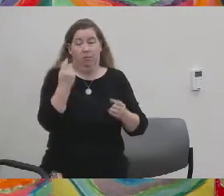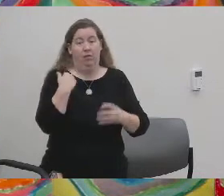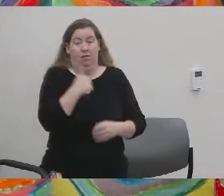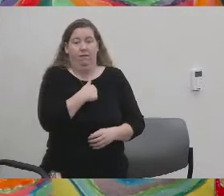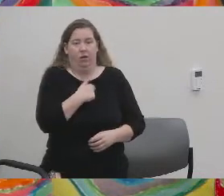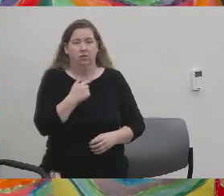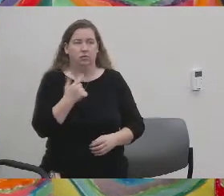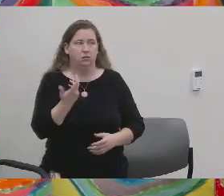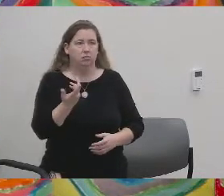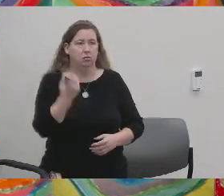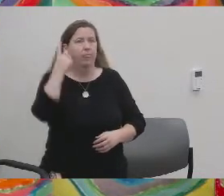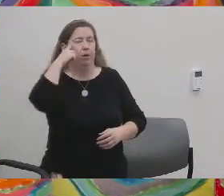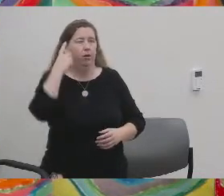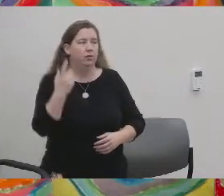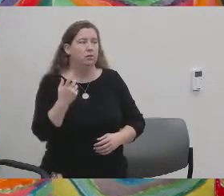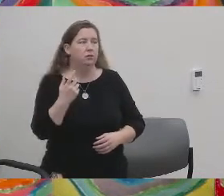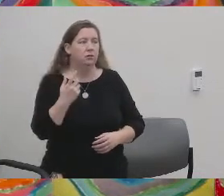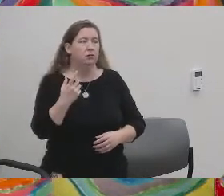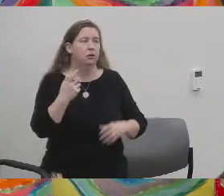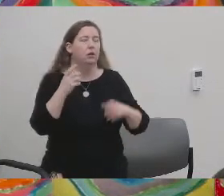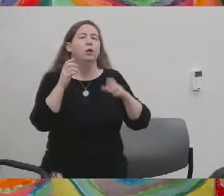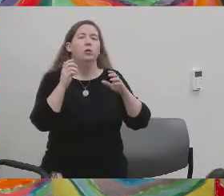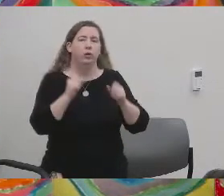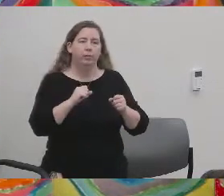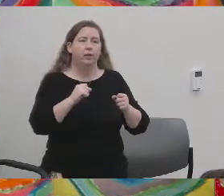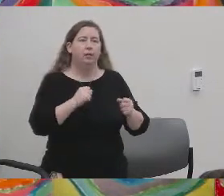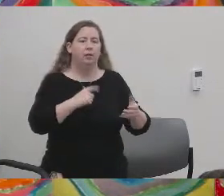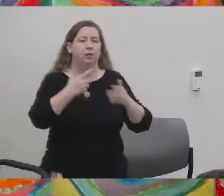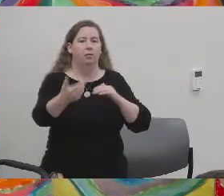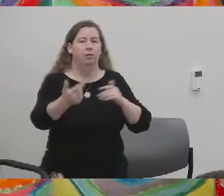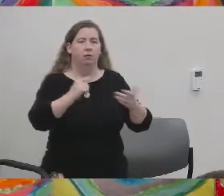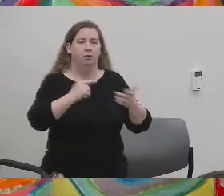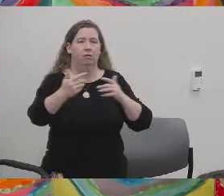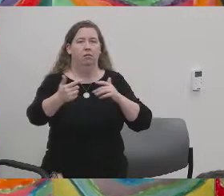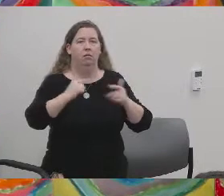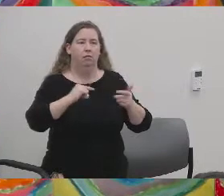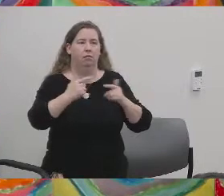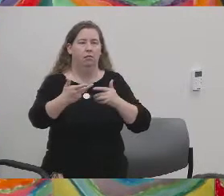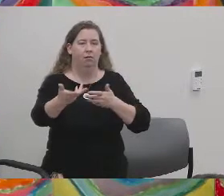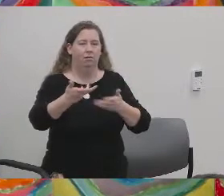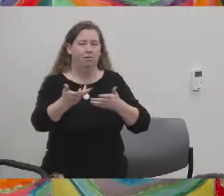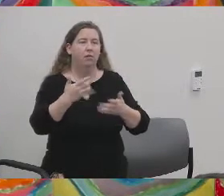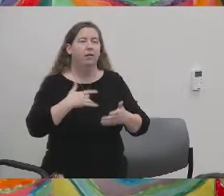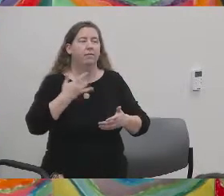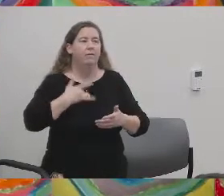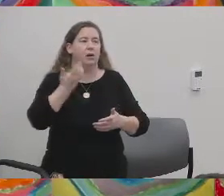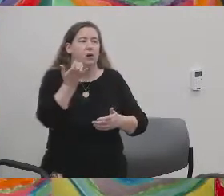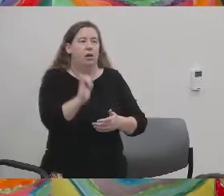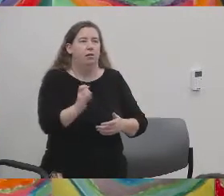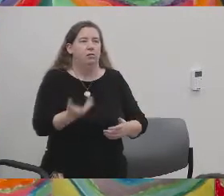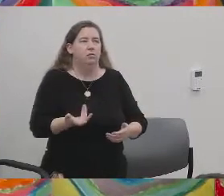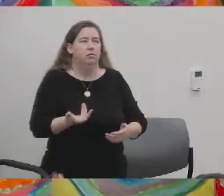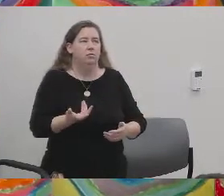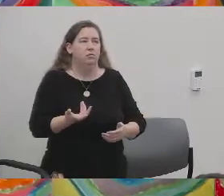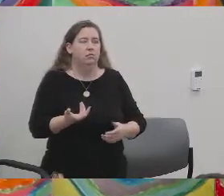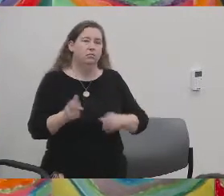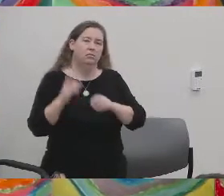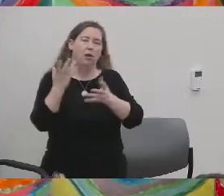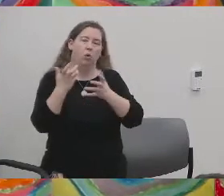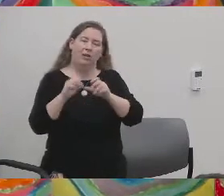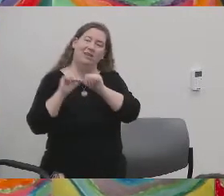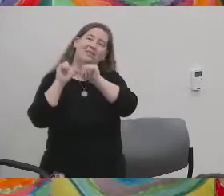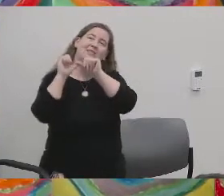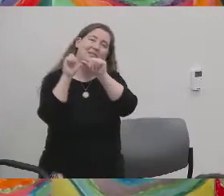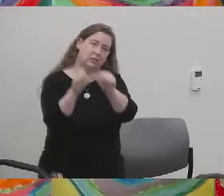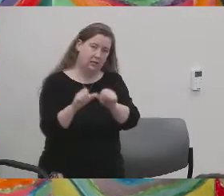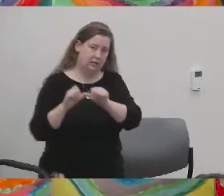not falsely, that there could be a back and forth and a back and forth and a back and forth. And they felt like, for consistency for themselves